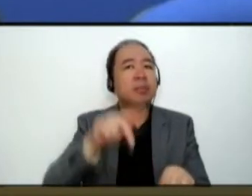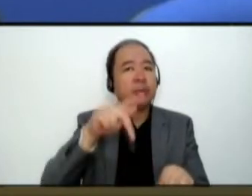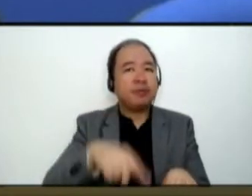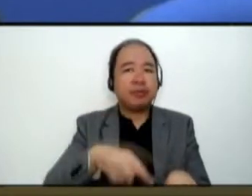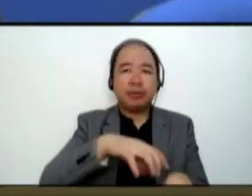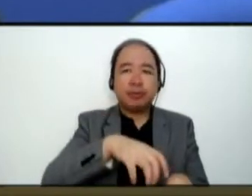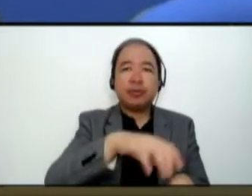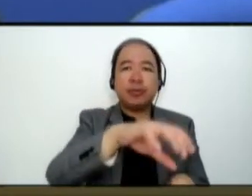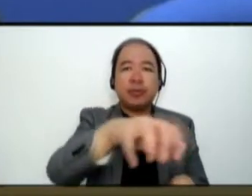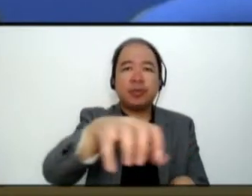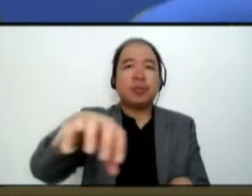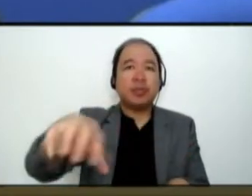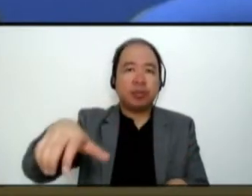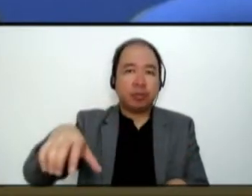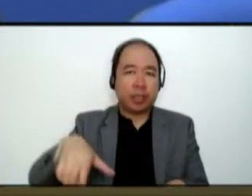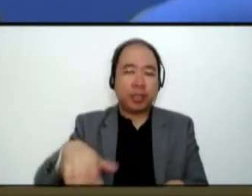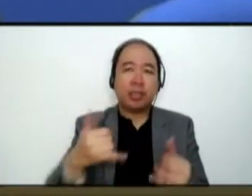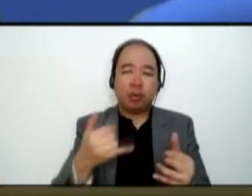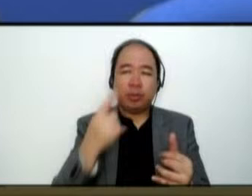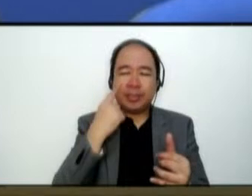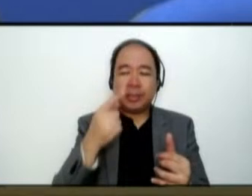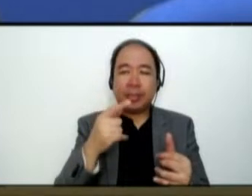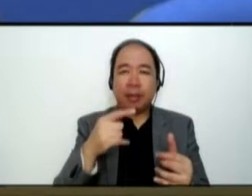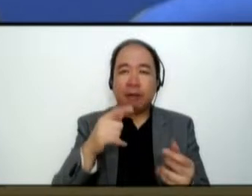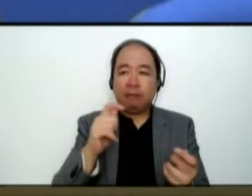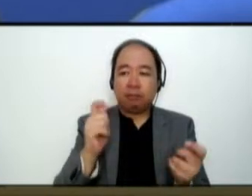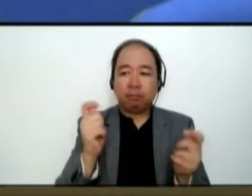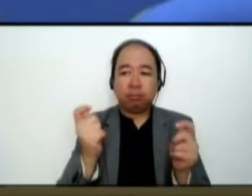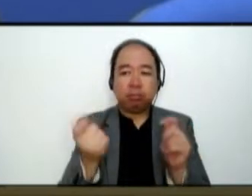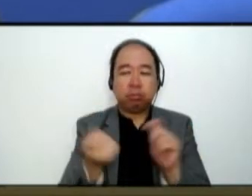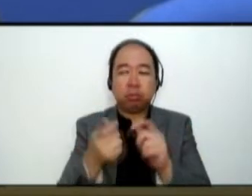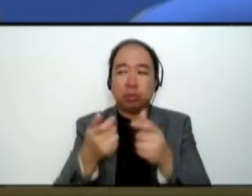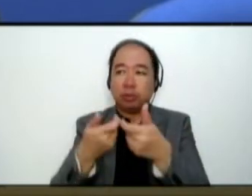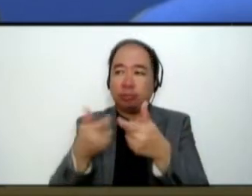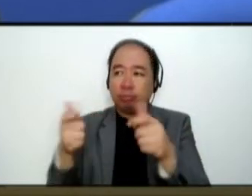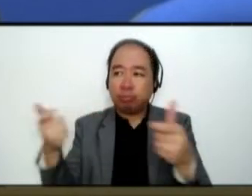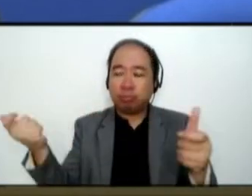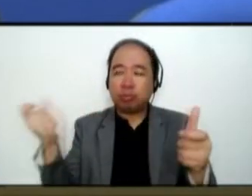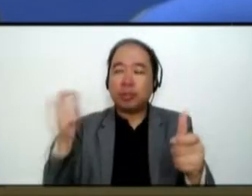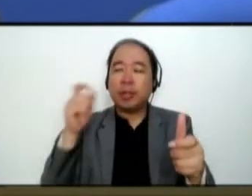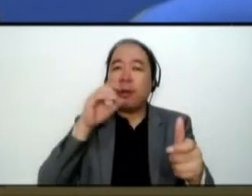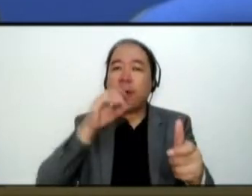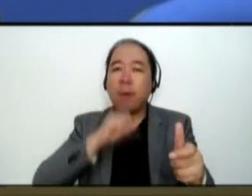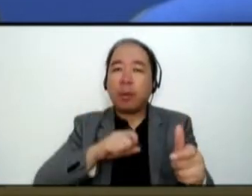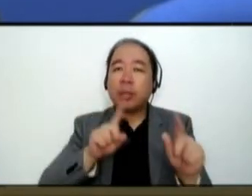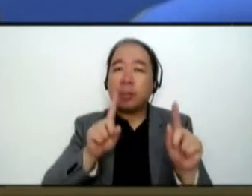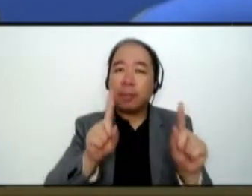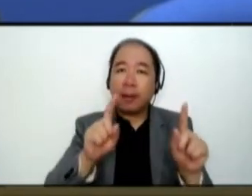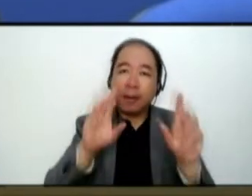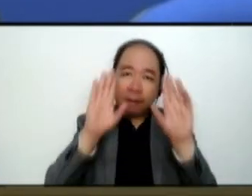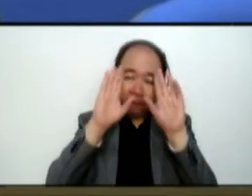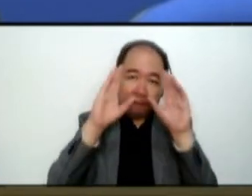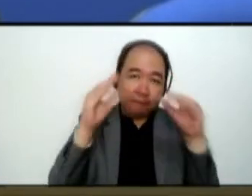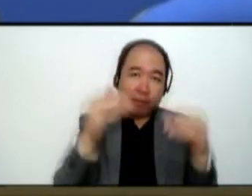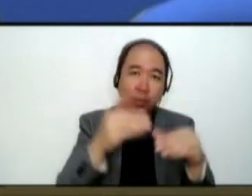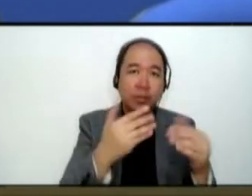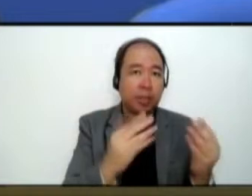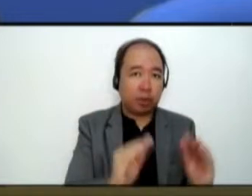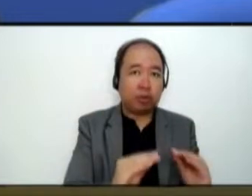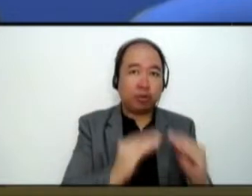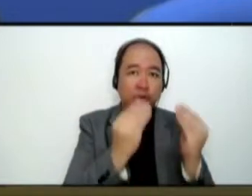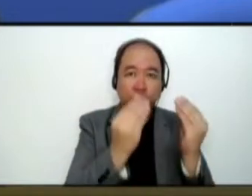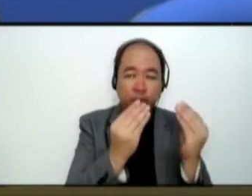As this shift occurs, the focus of population development will gradually move from youth-centered initiative